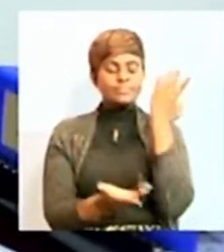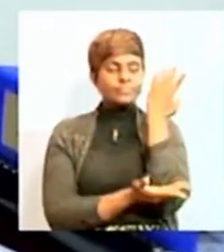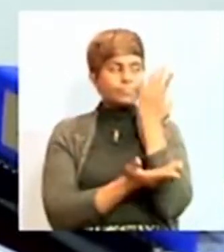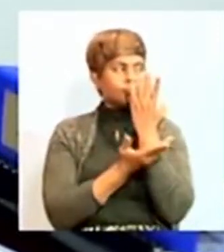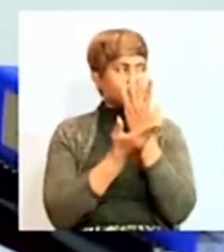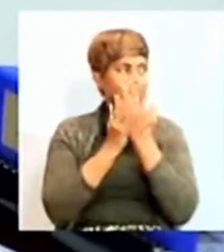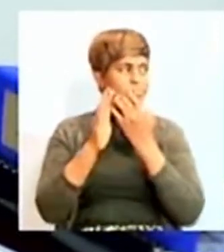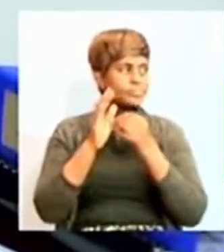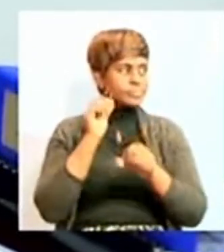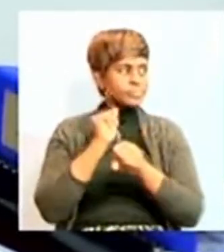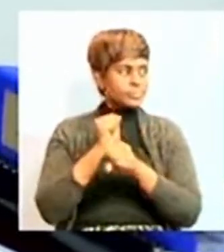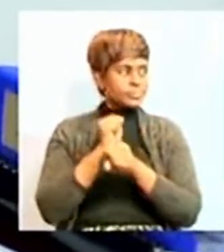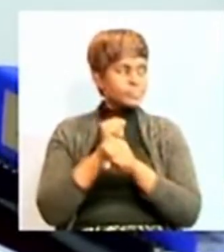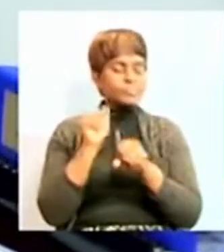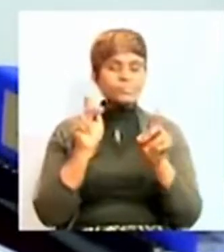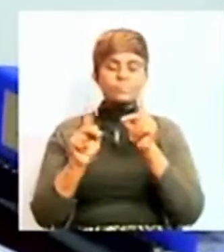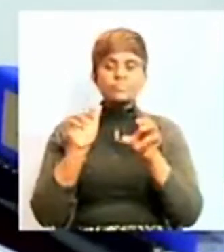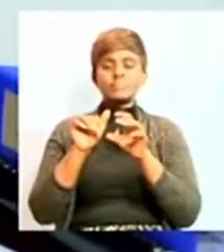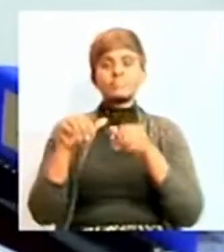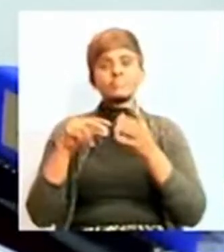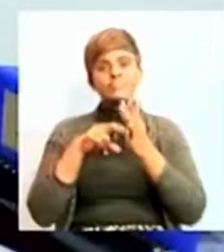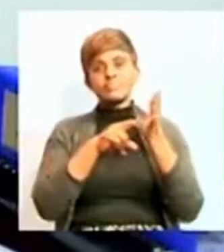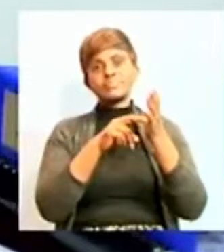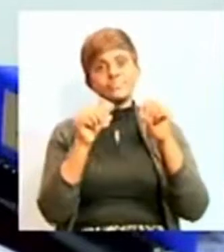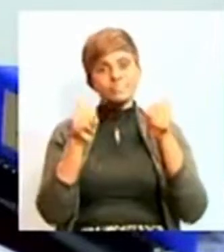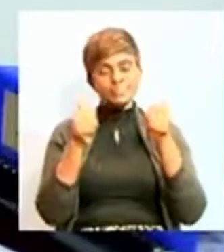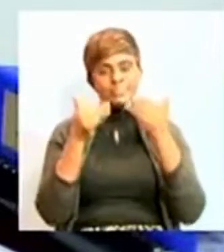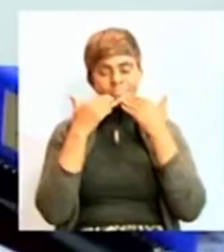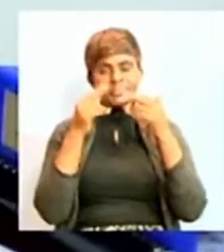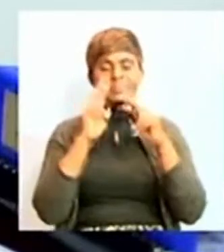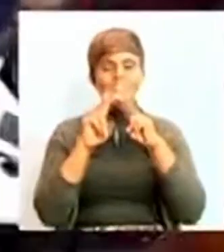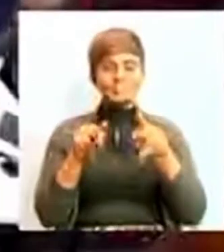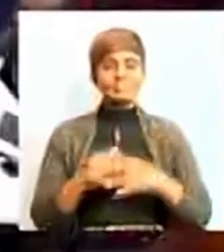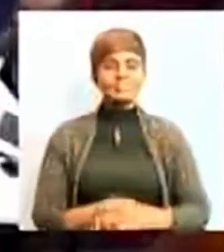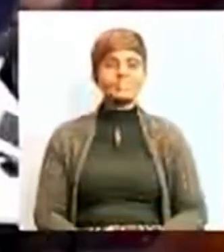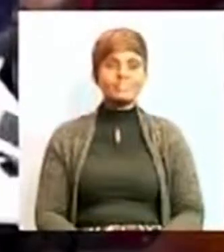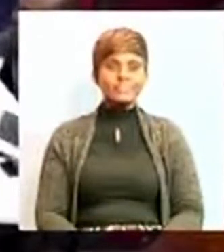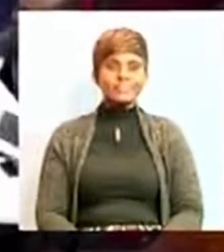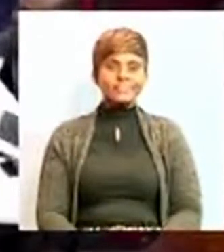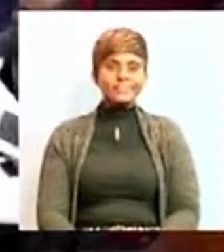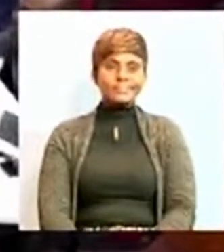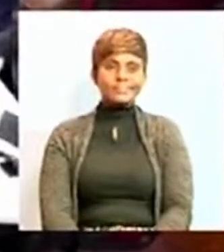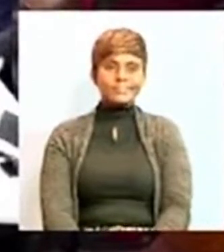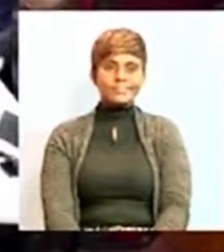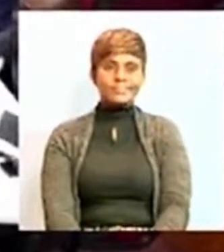the welfare of the people in Kabompo. Go well. Thank you, Chair.